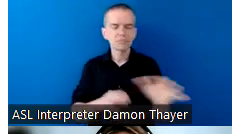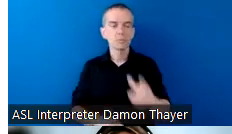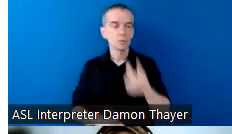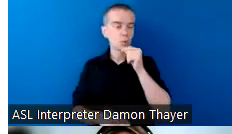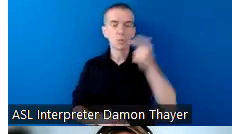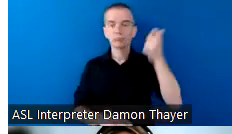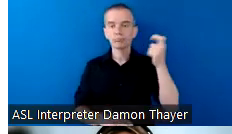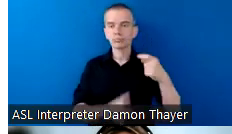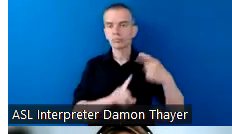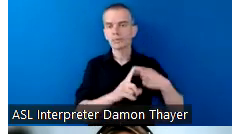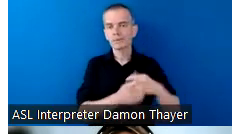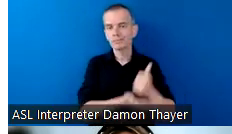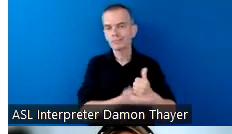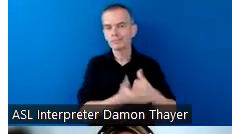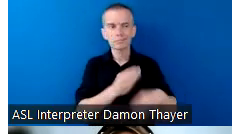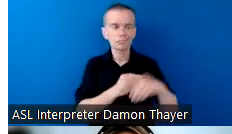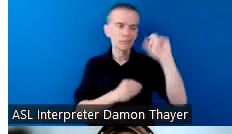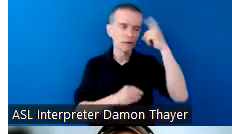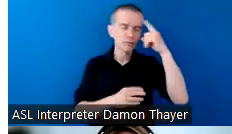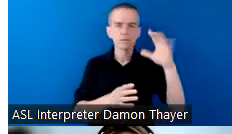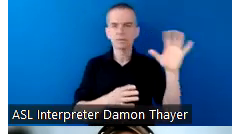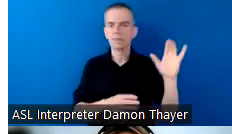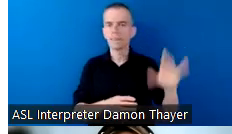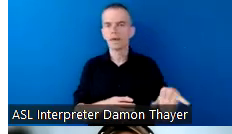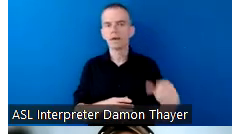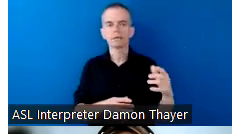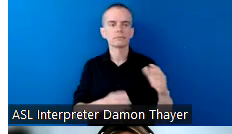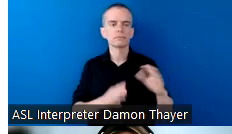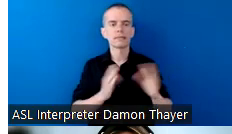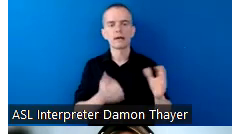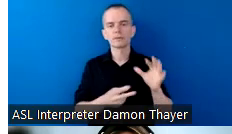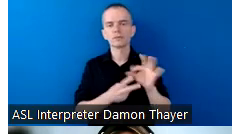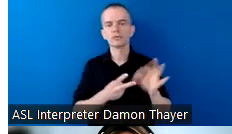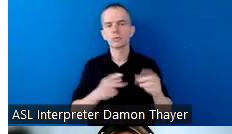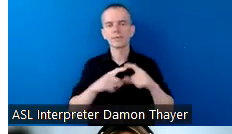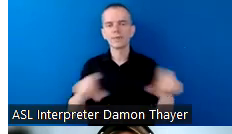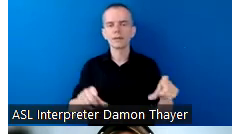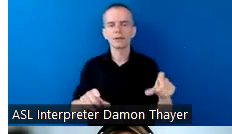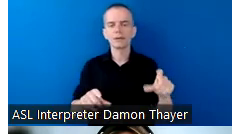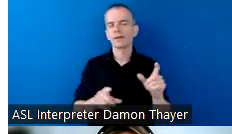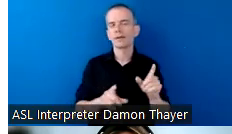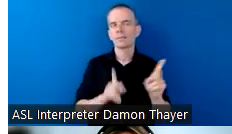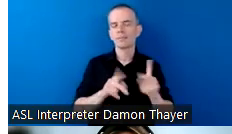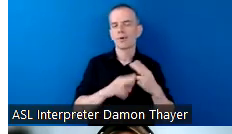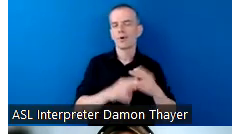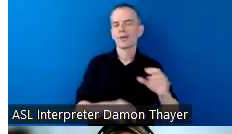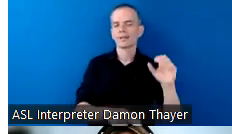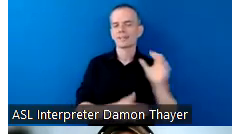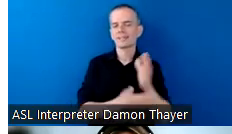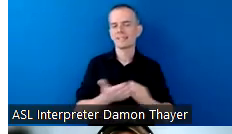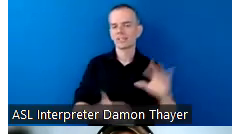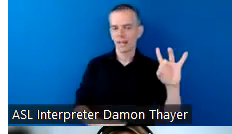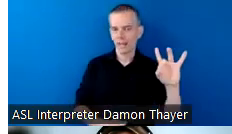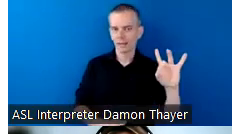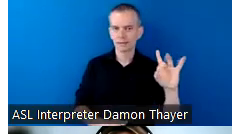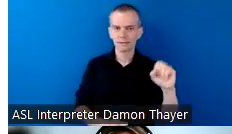or other agency rental payments. So it could be a housing choice voucher, also known as a Section 8 voucher. you know, payments from